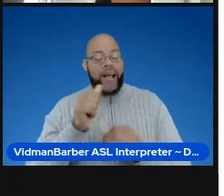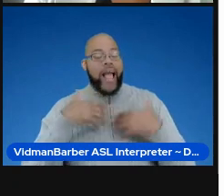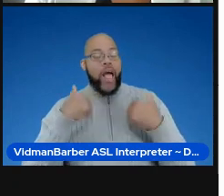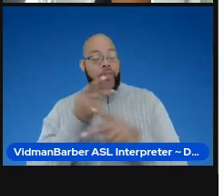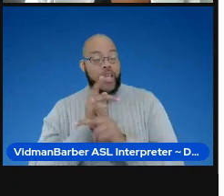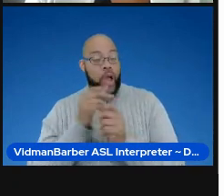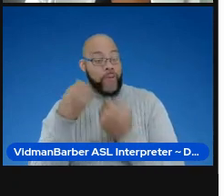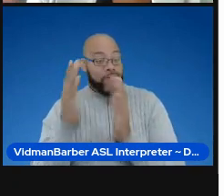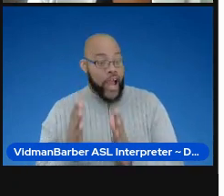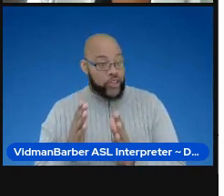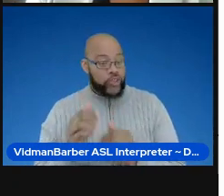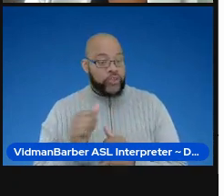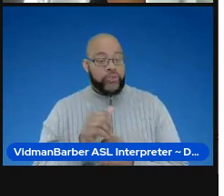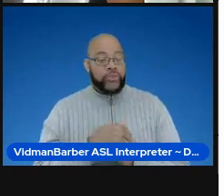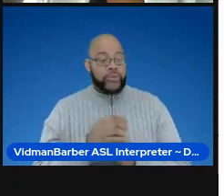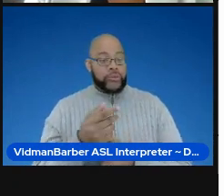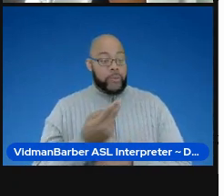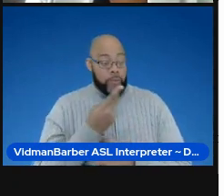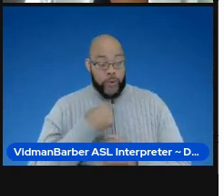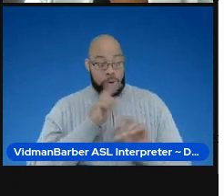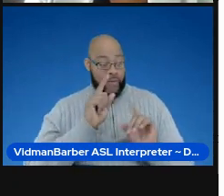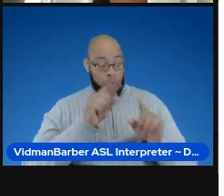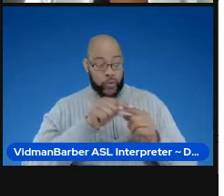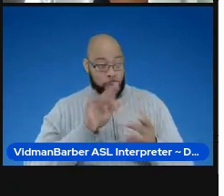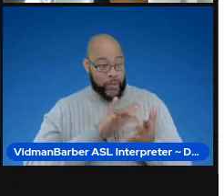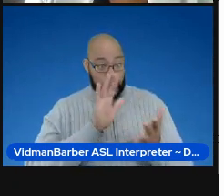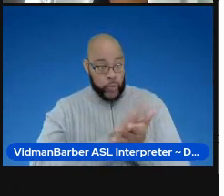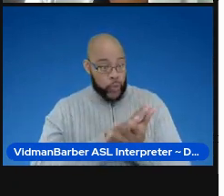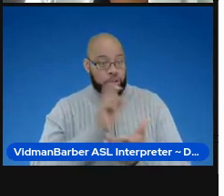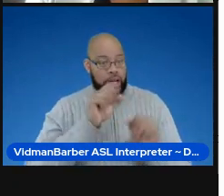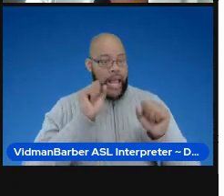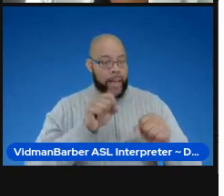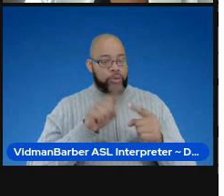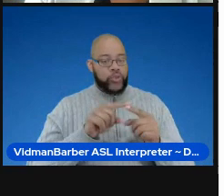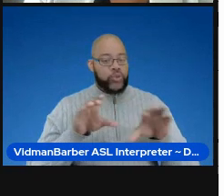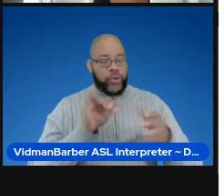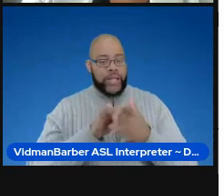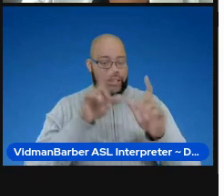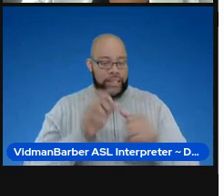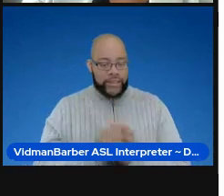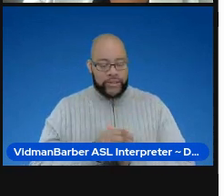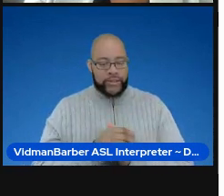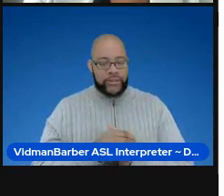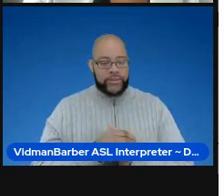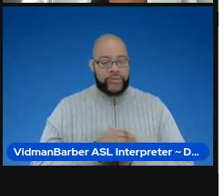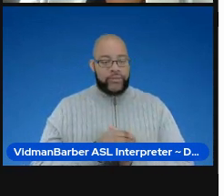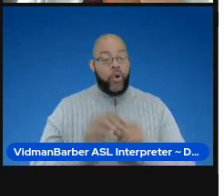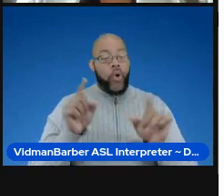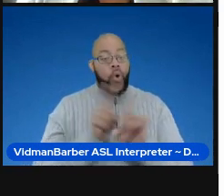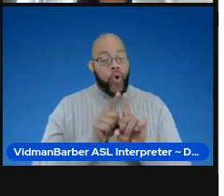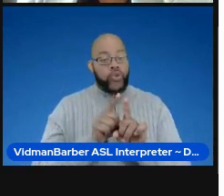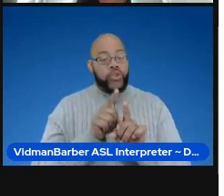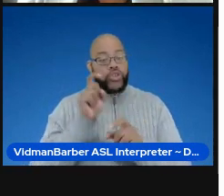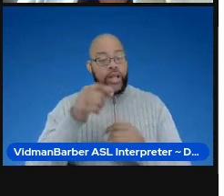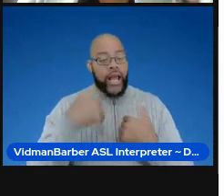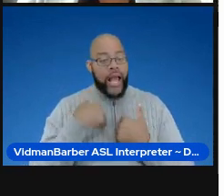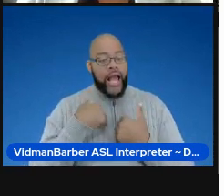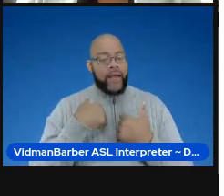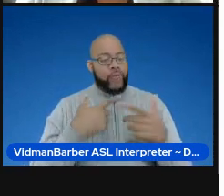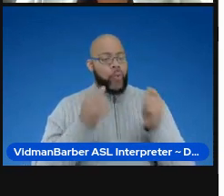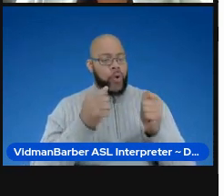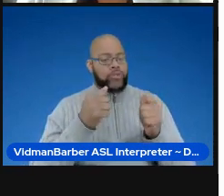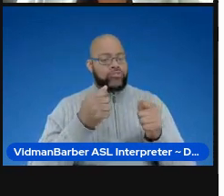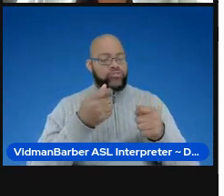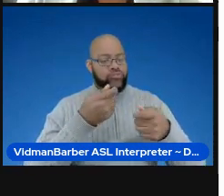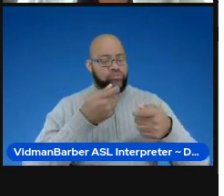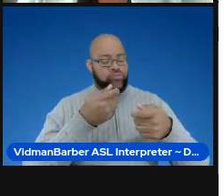providers. So you and me who've never gone to medical school should also be able to perform these tests. They should ideally have a rapid turnaround